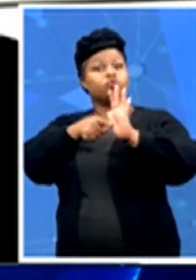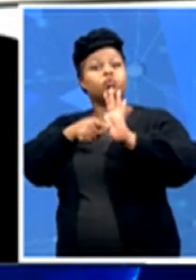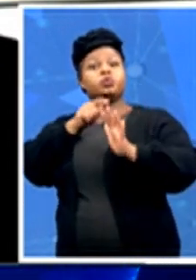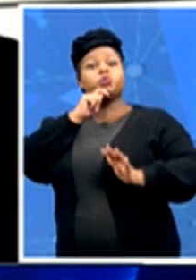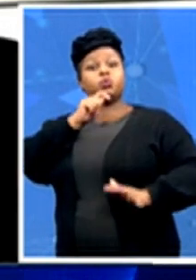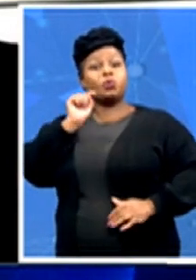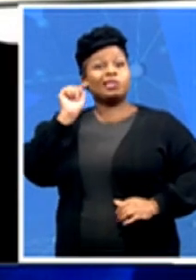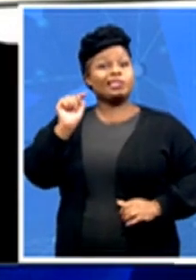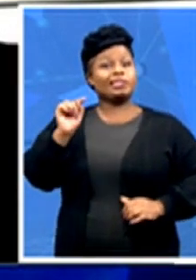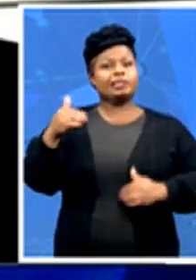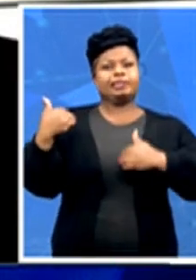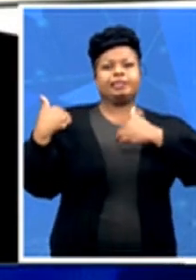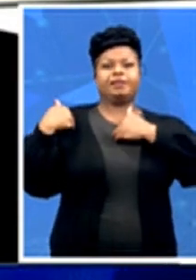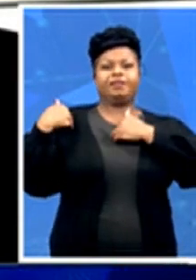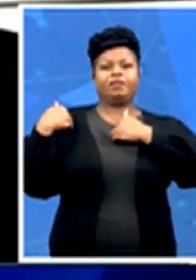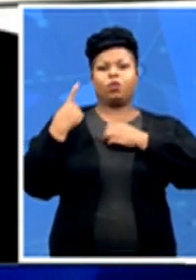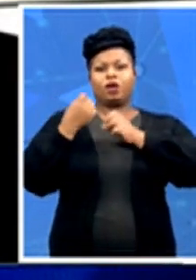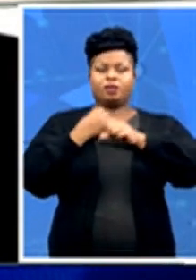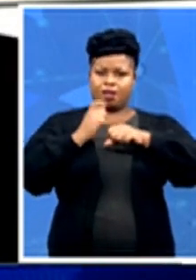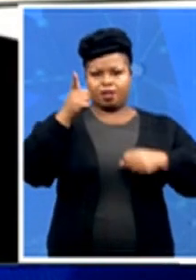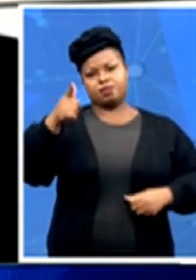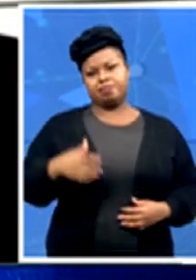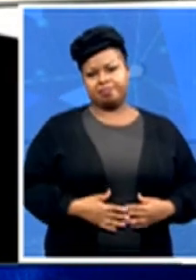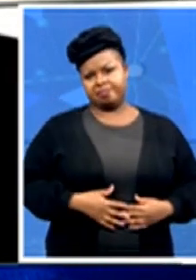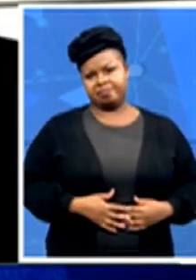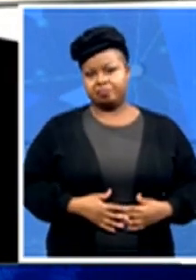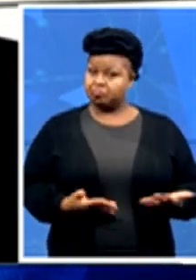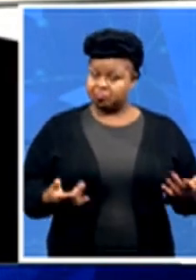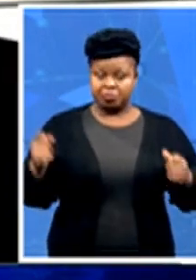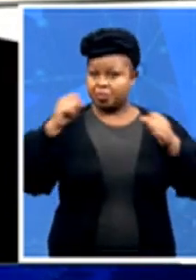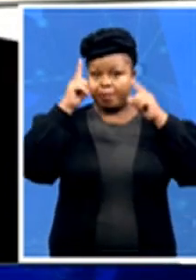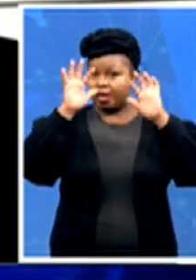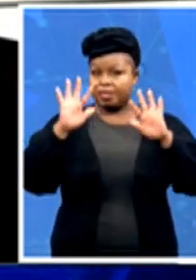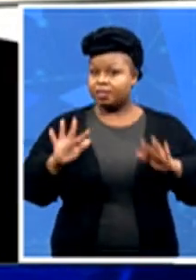1 year later. So it's quite amazing that you've got vaccines